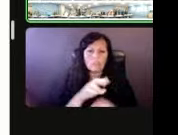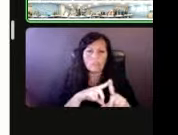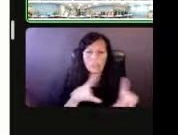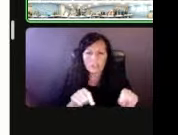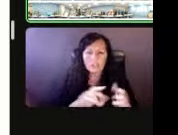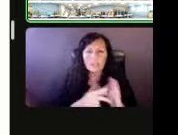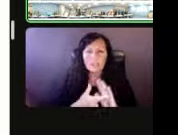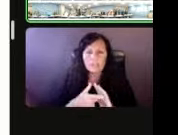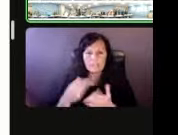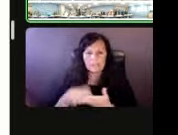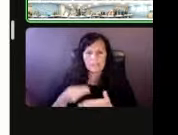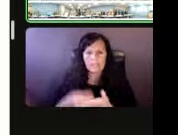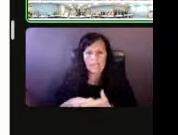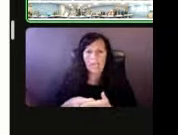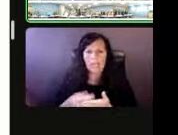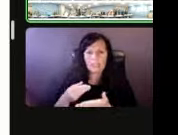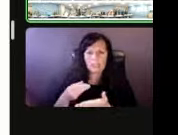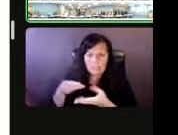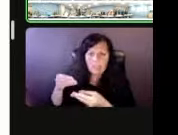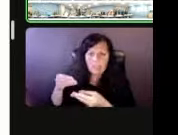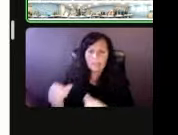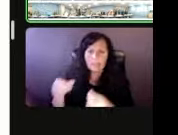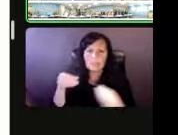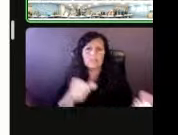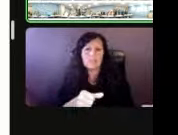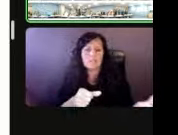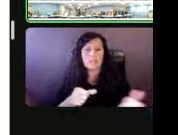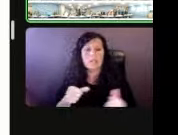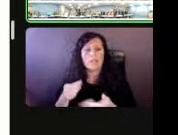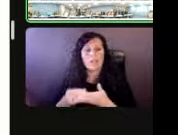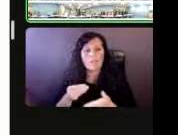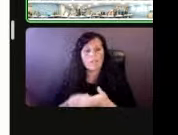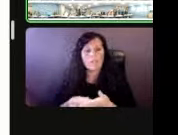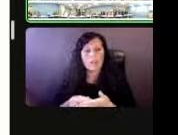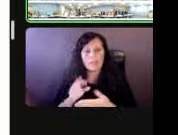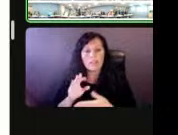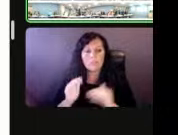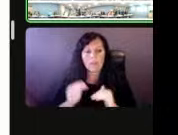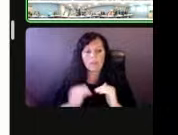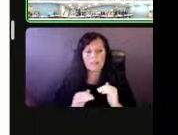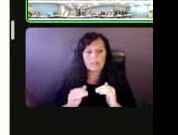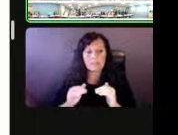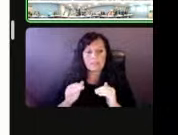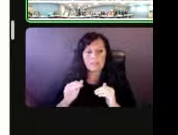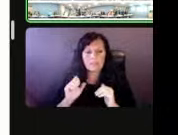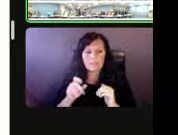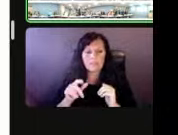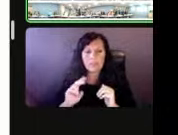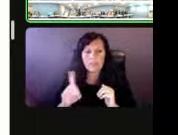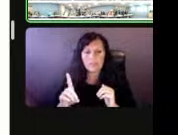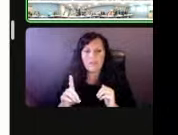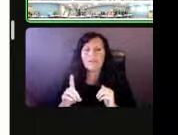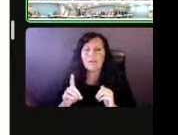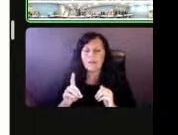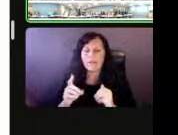leaving. The fund balance spend, all of these years you show a fund balance